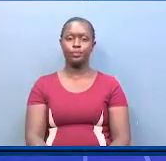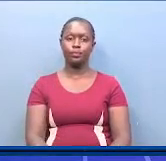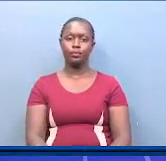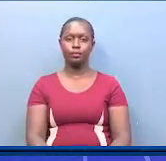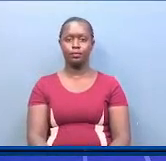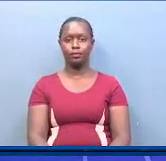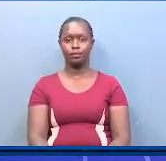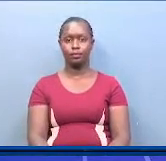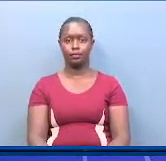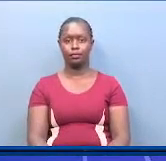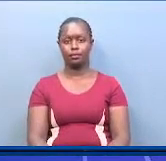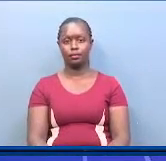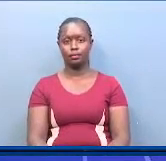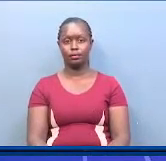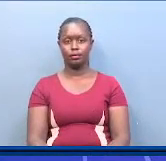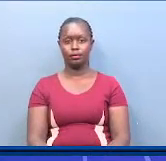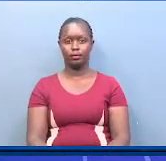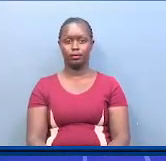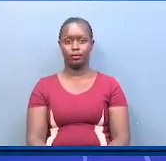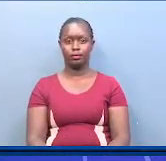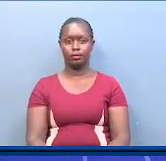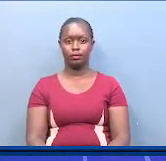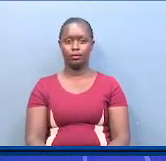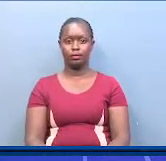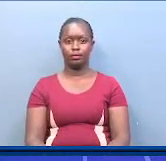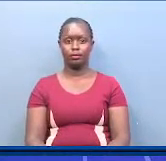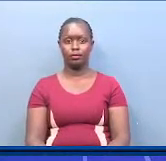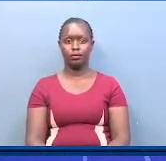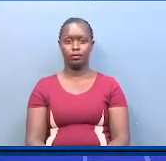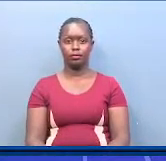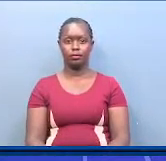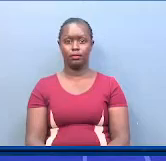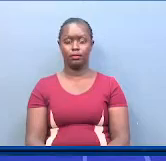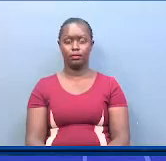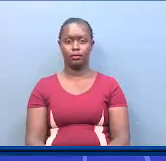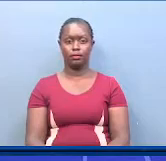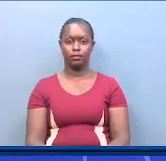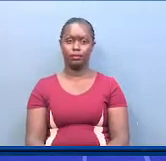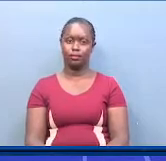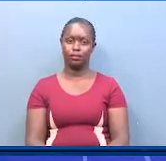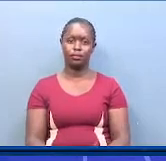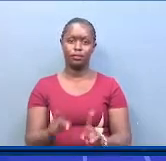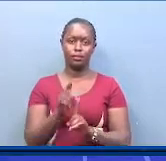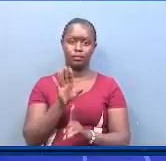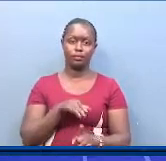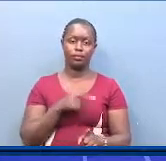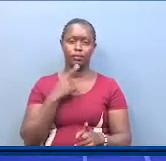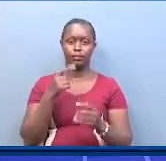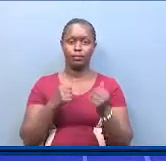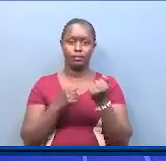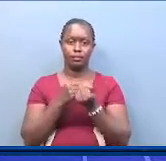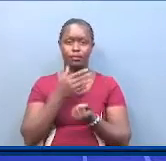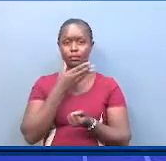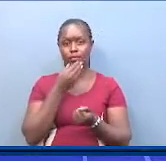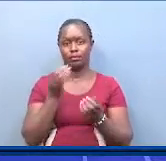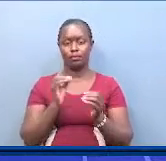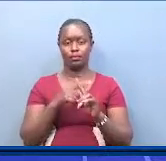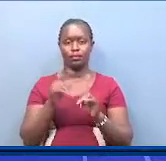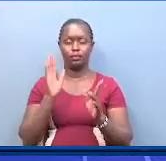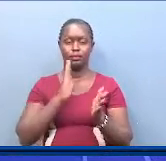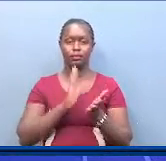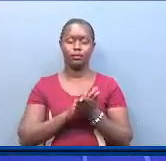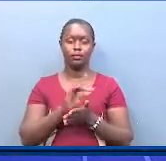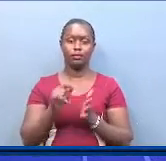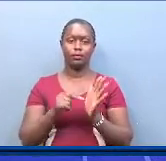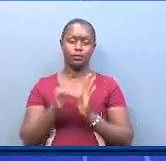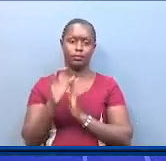are in safe hands, we are better off, and as a woman, of course, I'm not saying I will not support a man. But I believe this country,